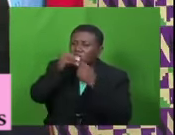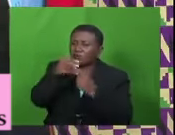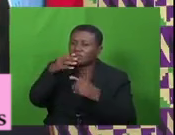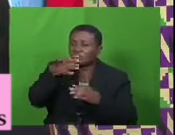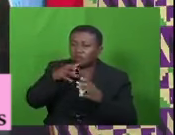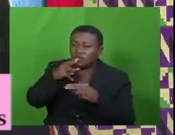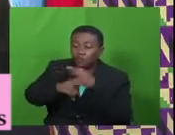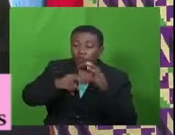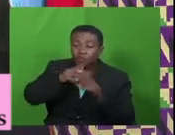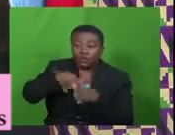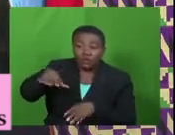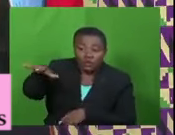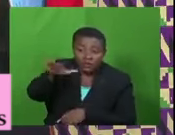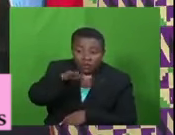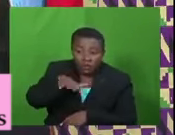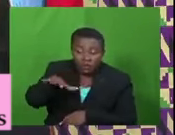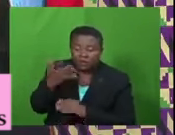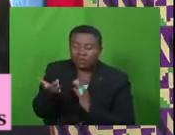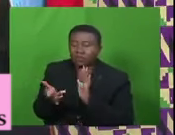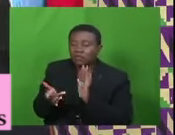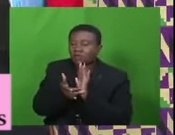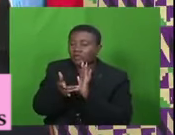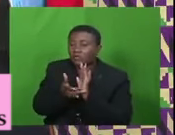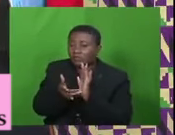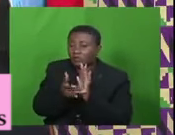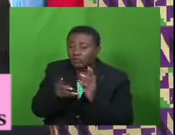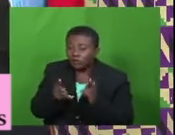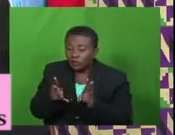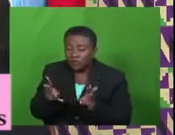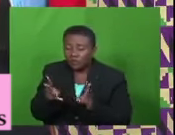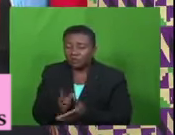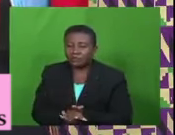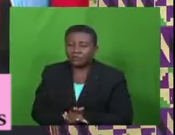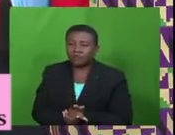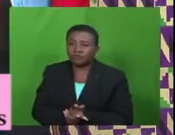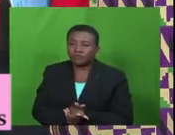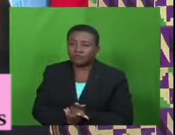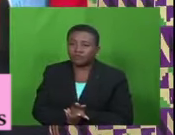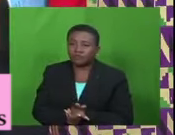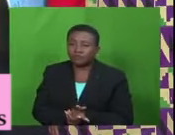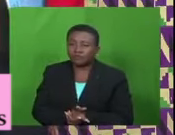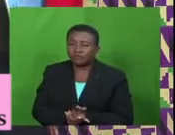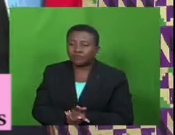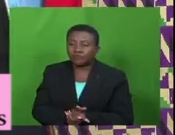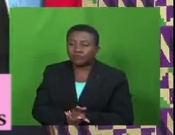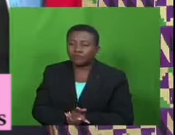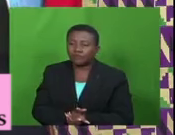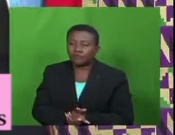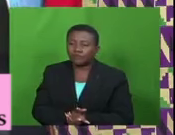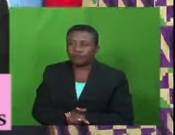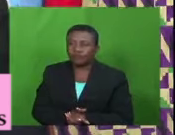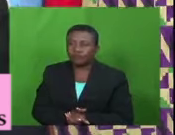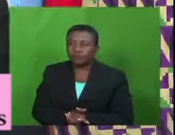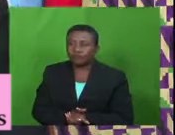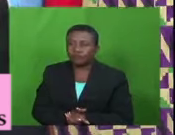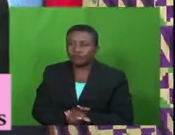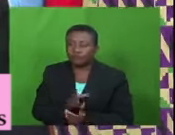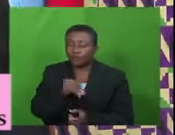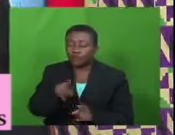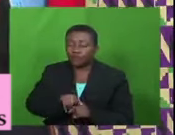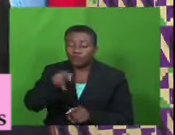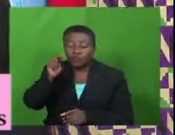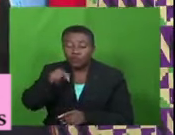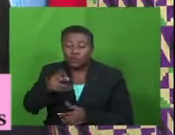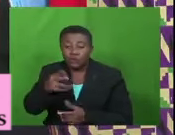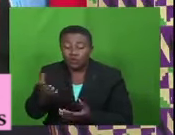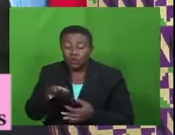by forces of technology, trade, and intense competition. It requires a combination of